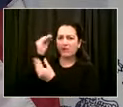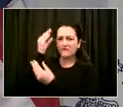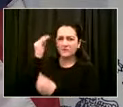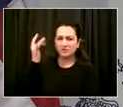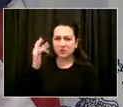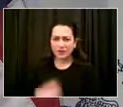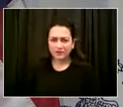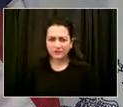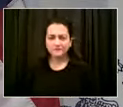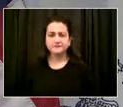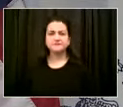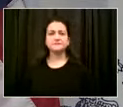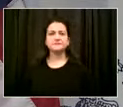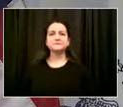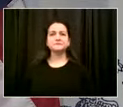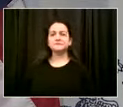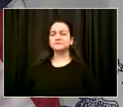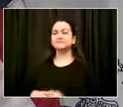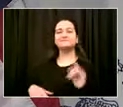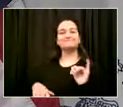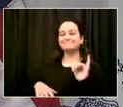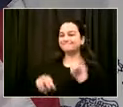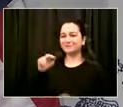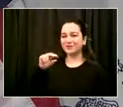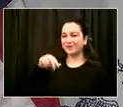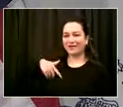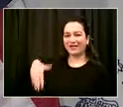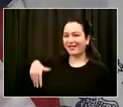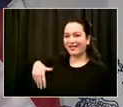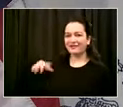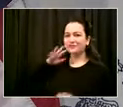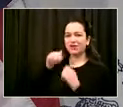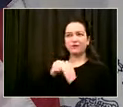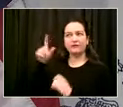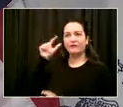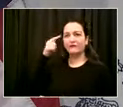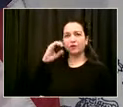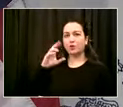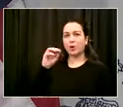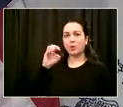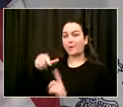accept his explanation. There needs to be a full investigation.